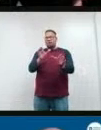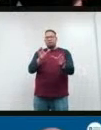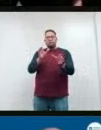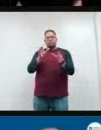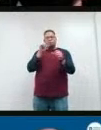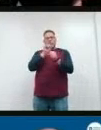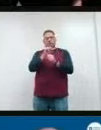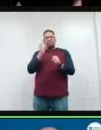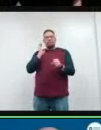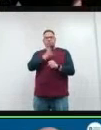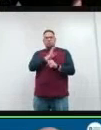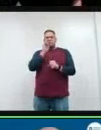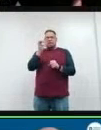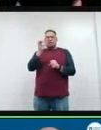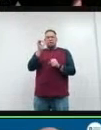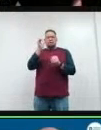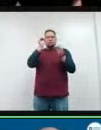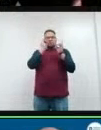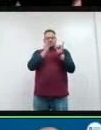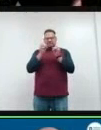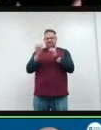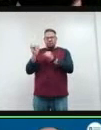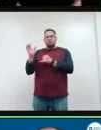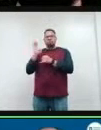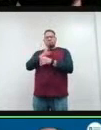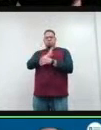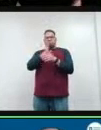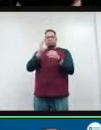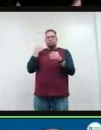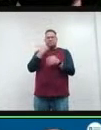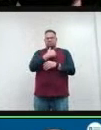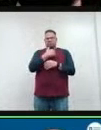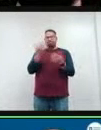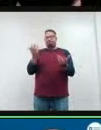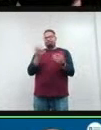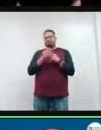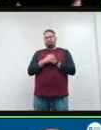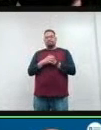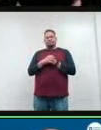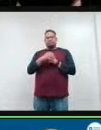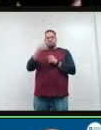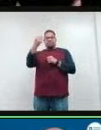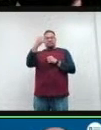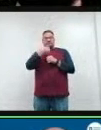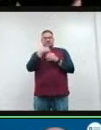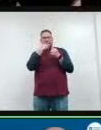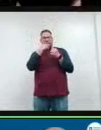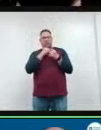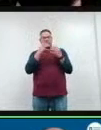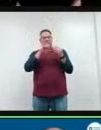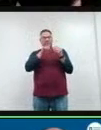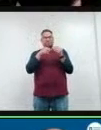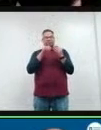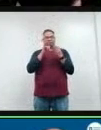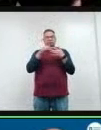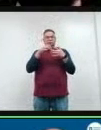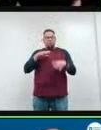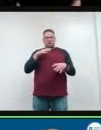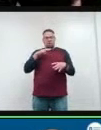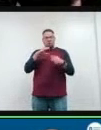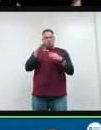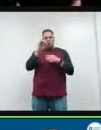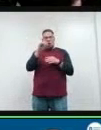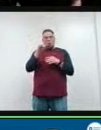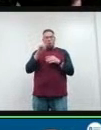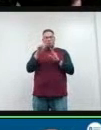board, not an individual board member. So even though I care a lot about the dress code policy,